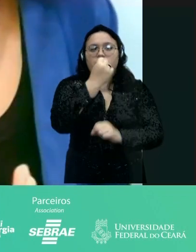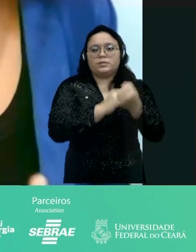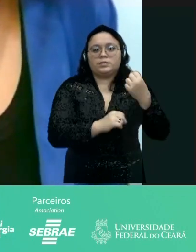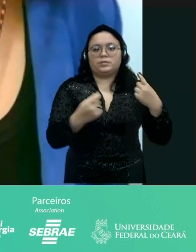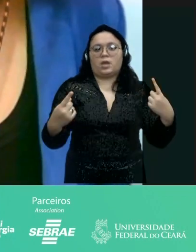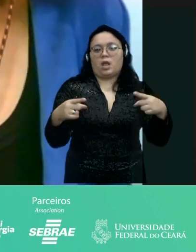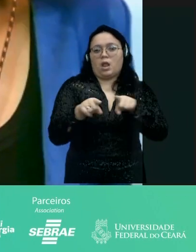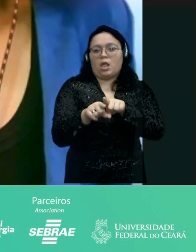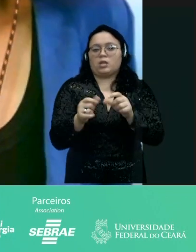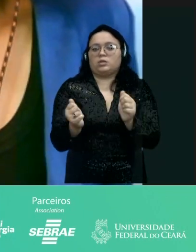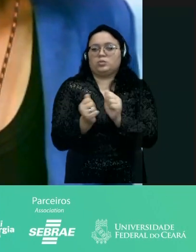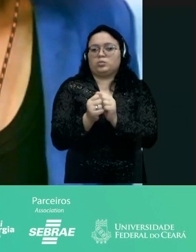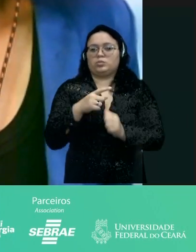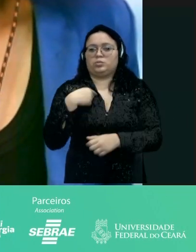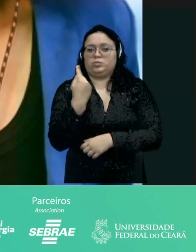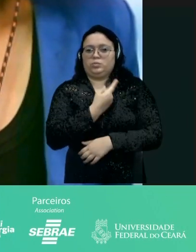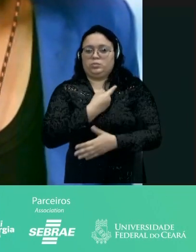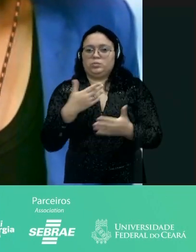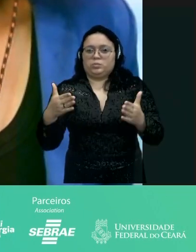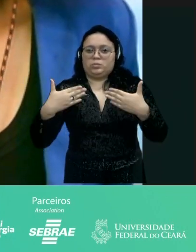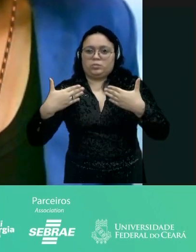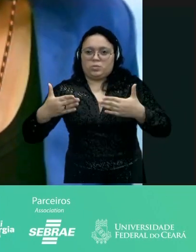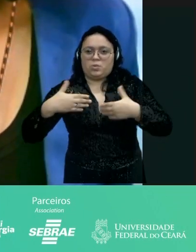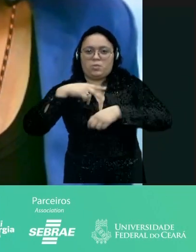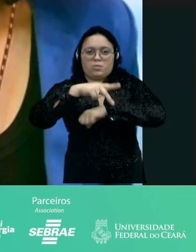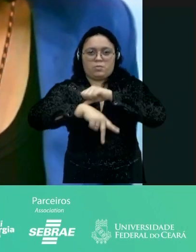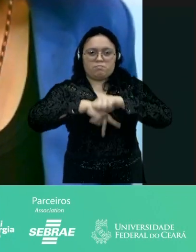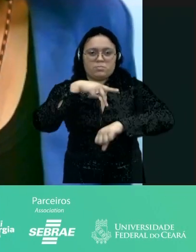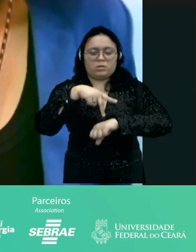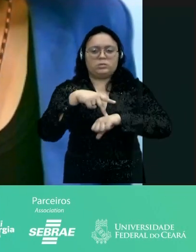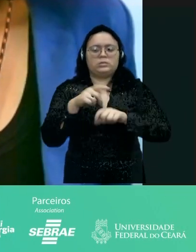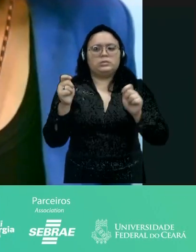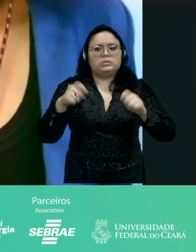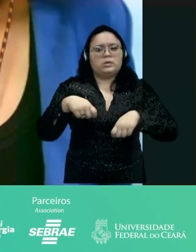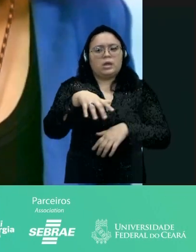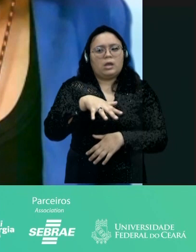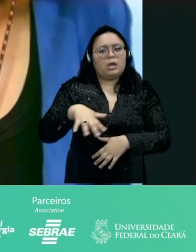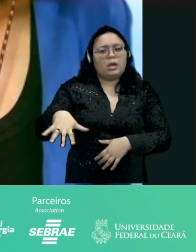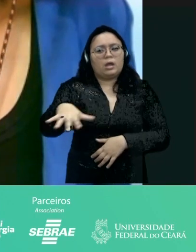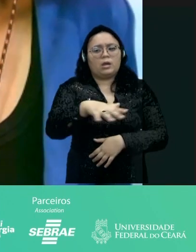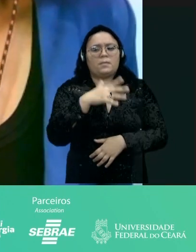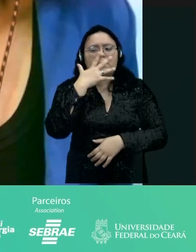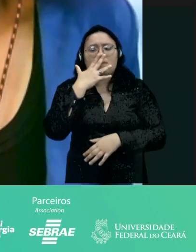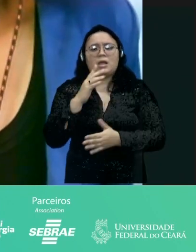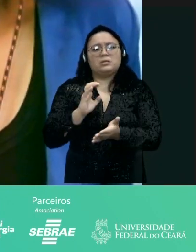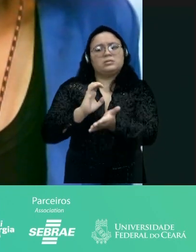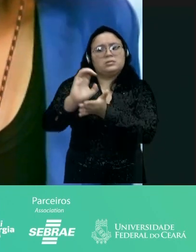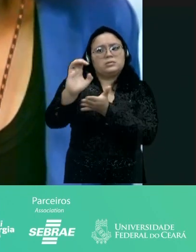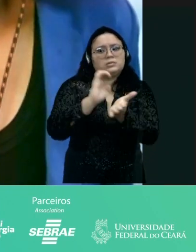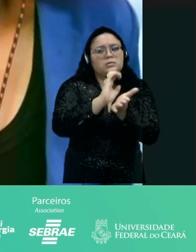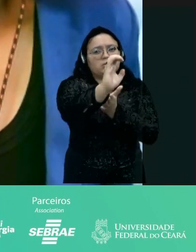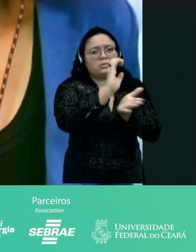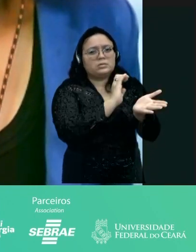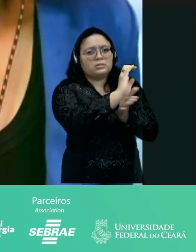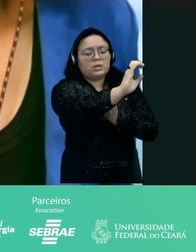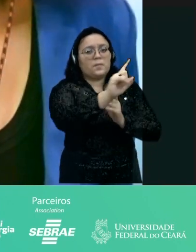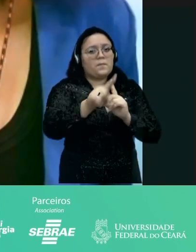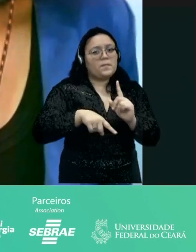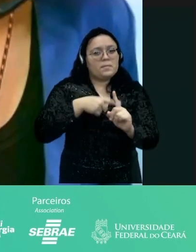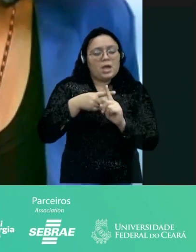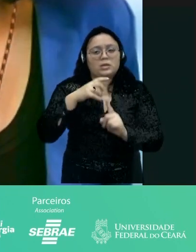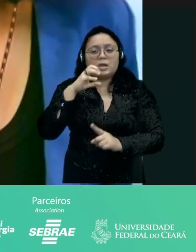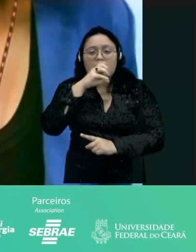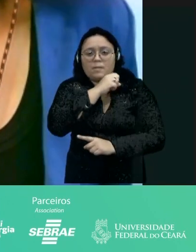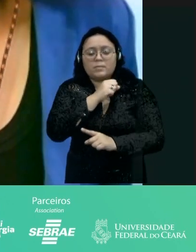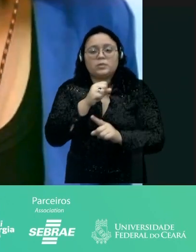an environment that not only transport green hydrogen faster, but also transport green hydrogen